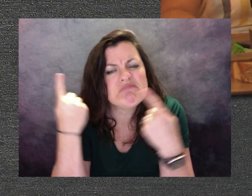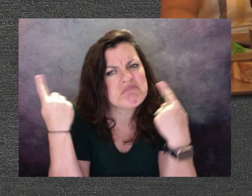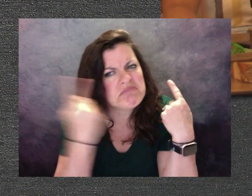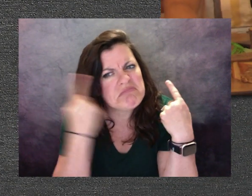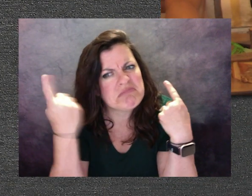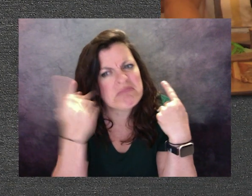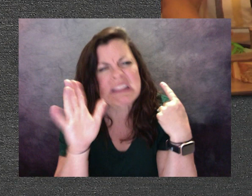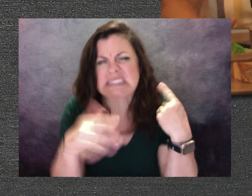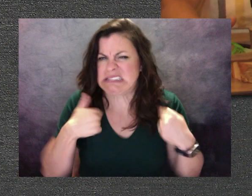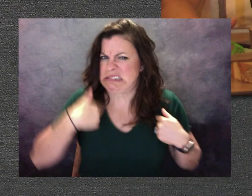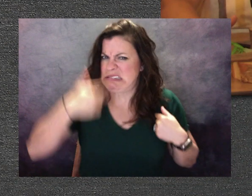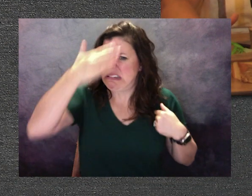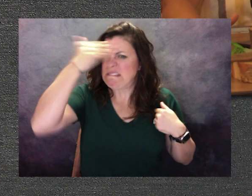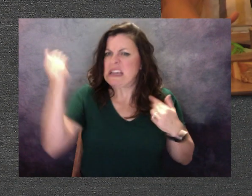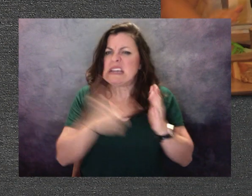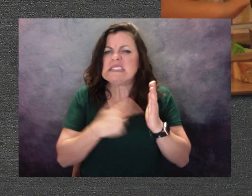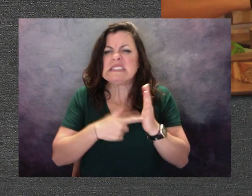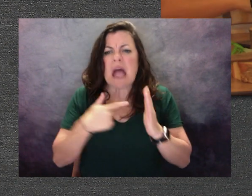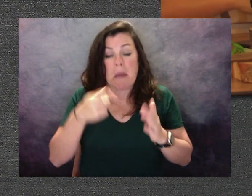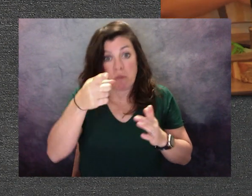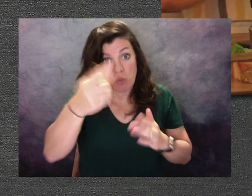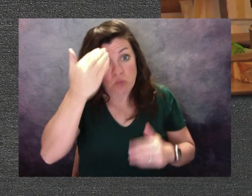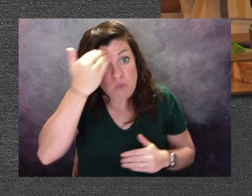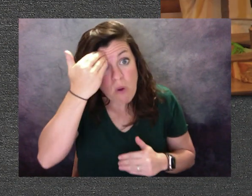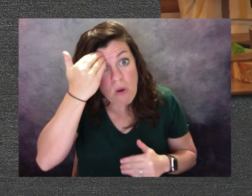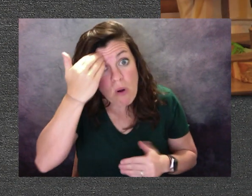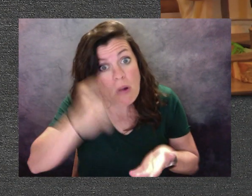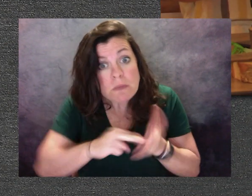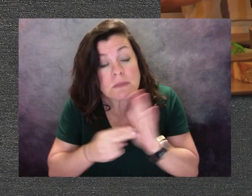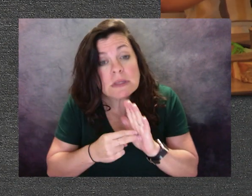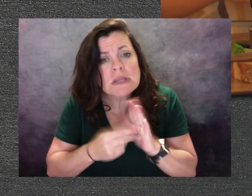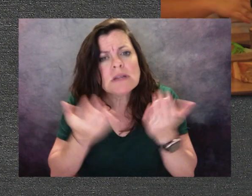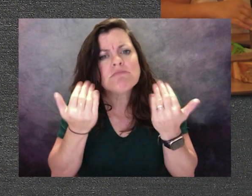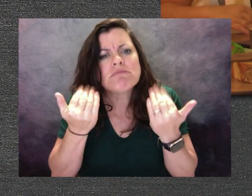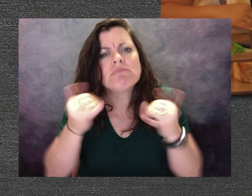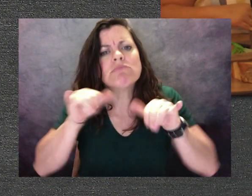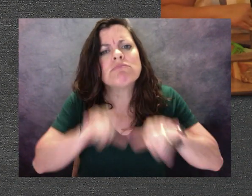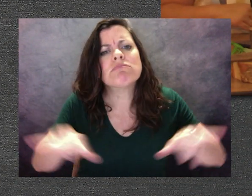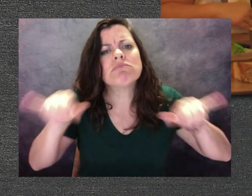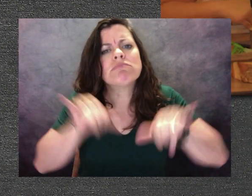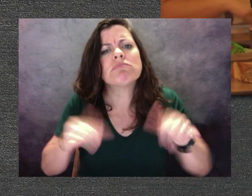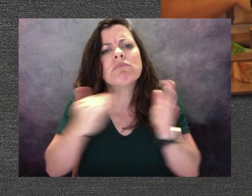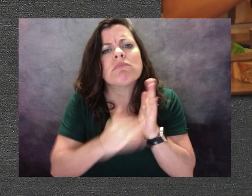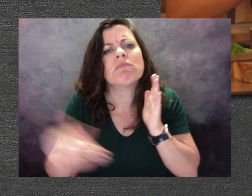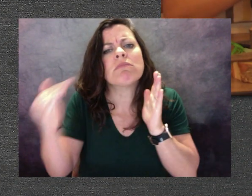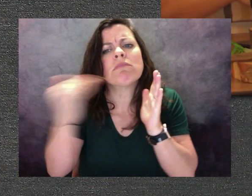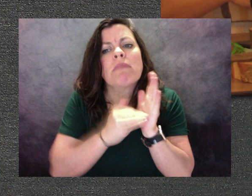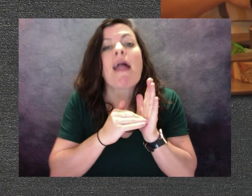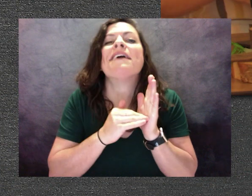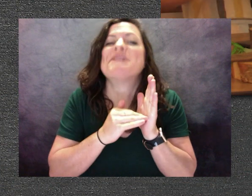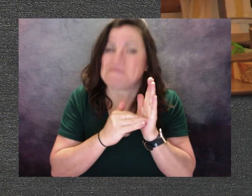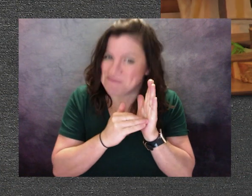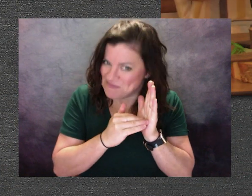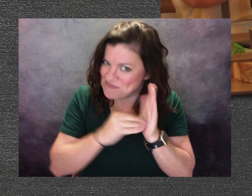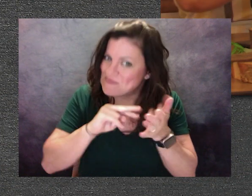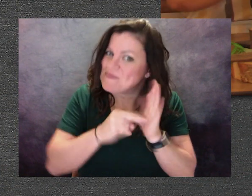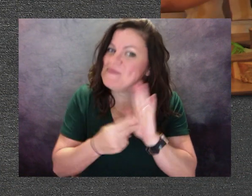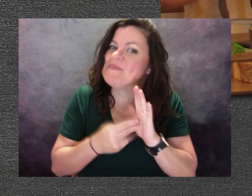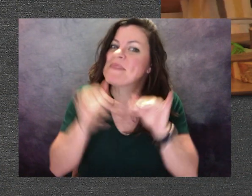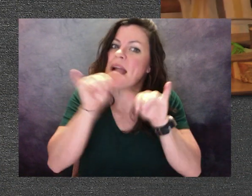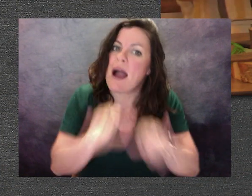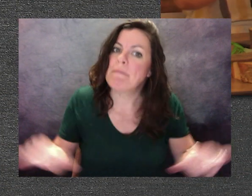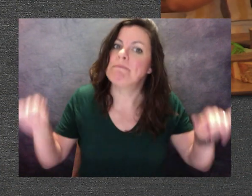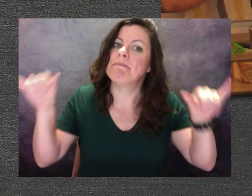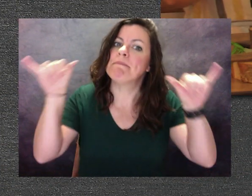is something that repeats itself over and over and over again. So it just goes over and over